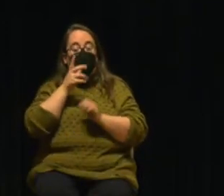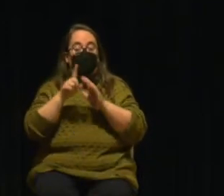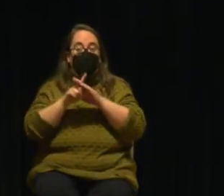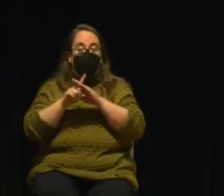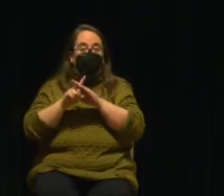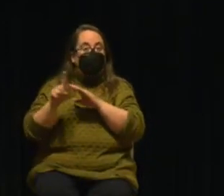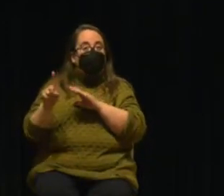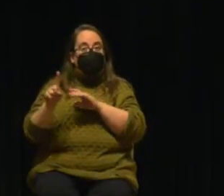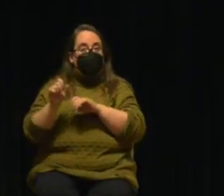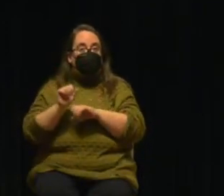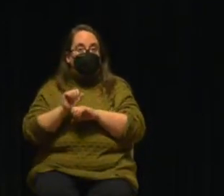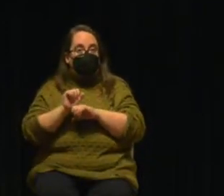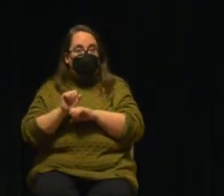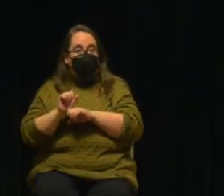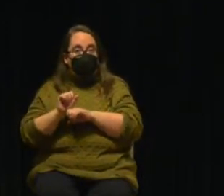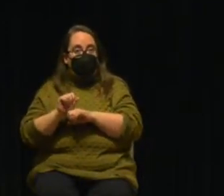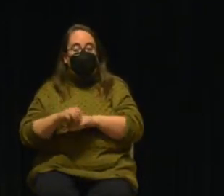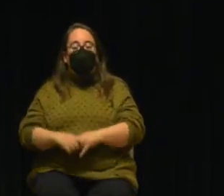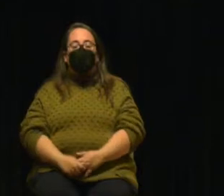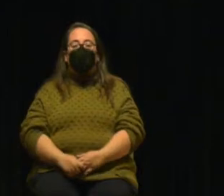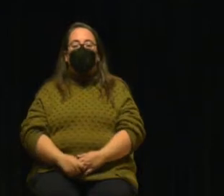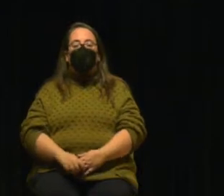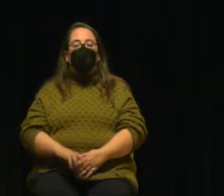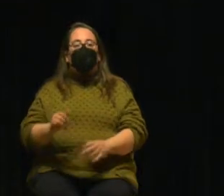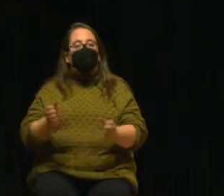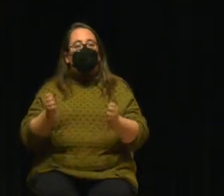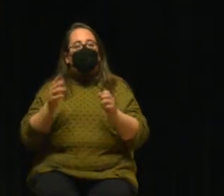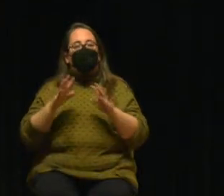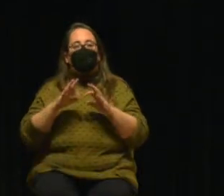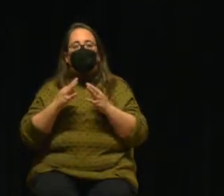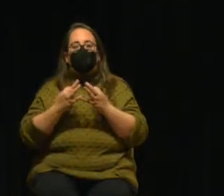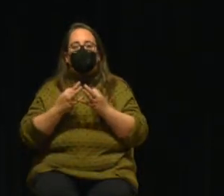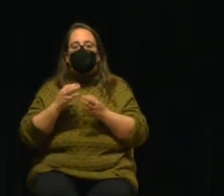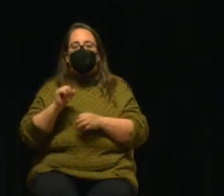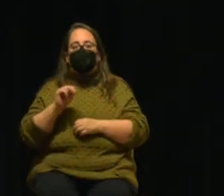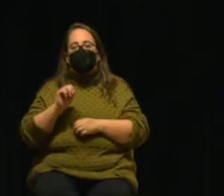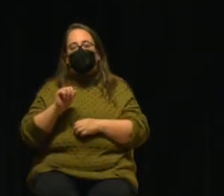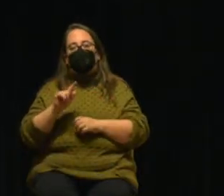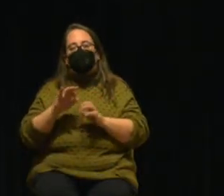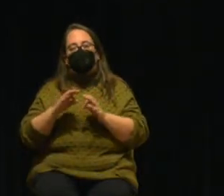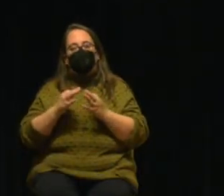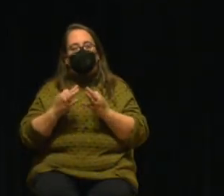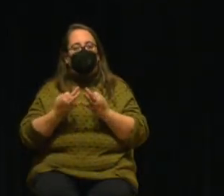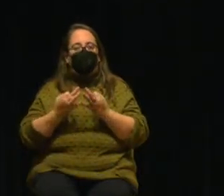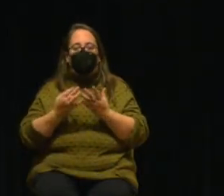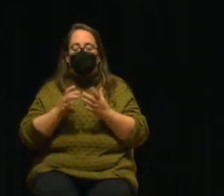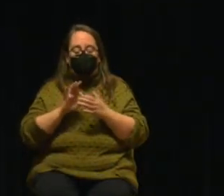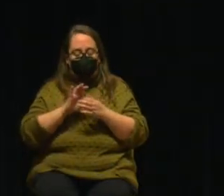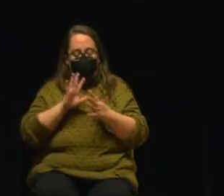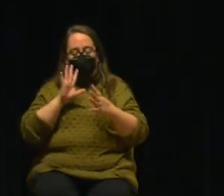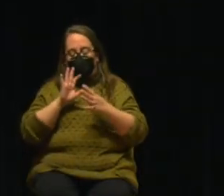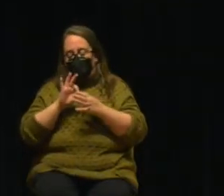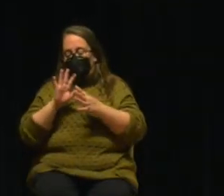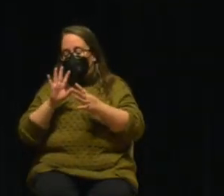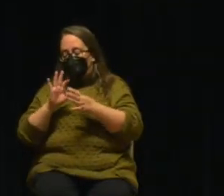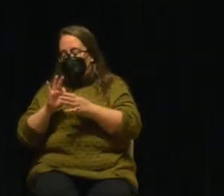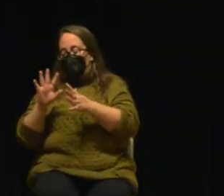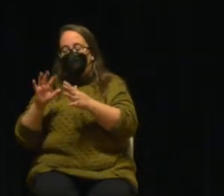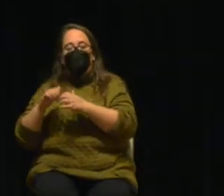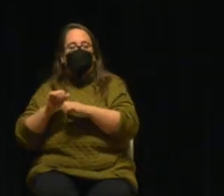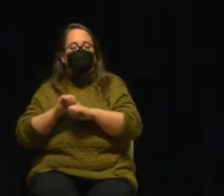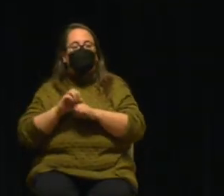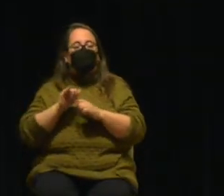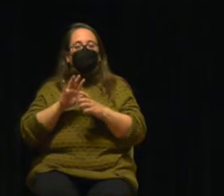slave. Like so many families, the Still family had been torn apart by slavery. And this experience,